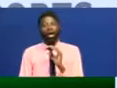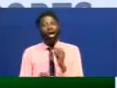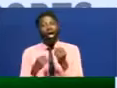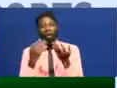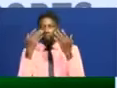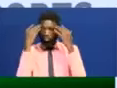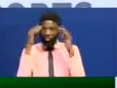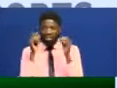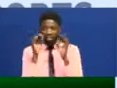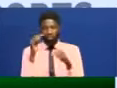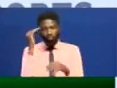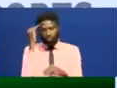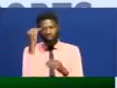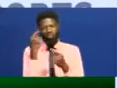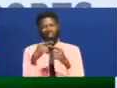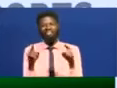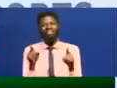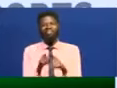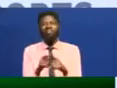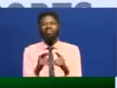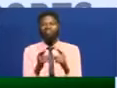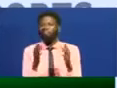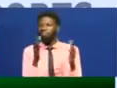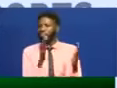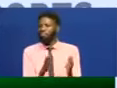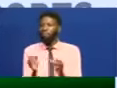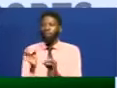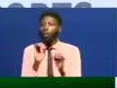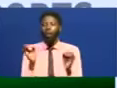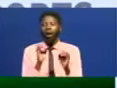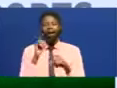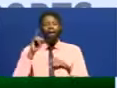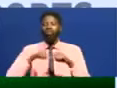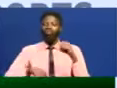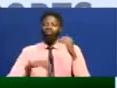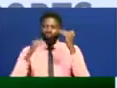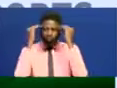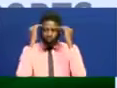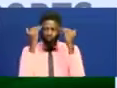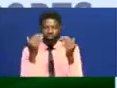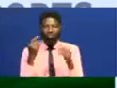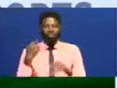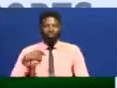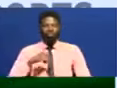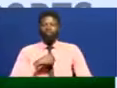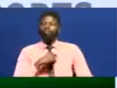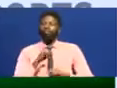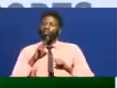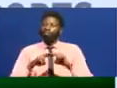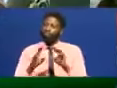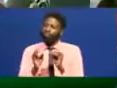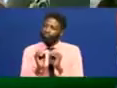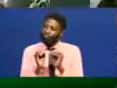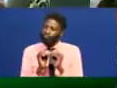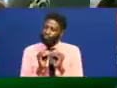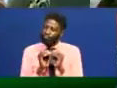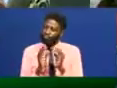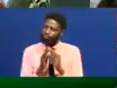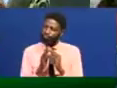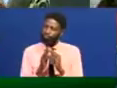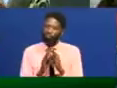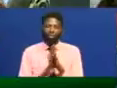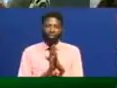they know, it is erratic. It is not predictable. We sat down and developed